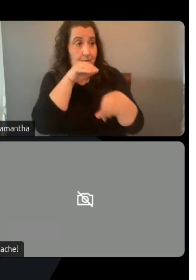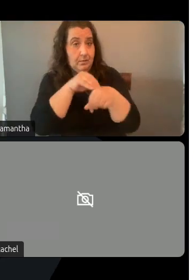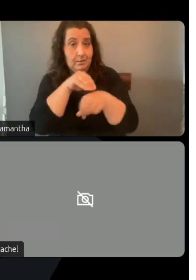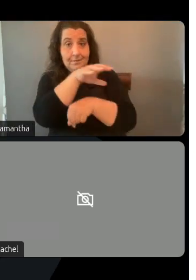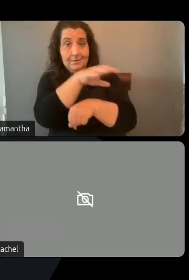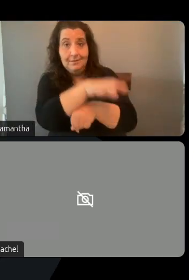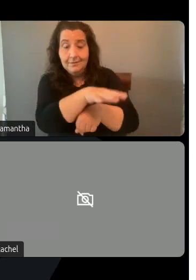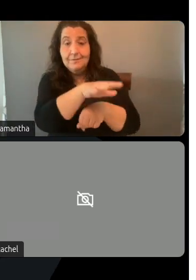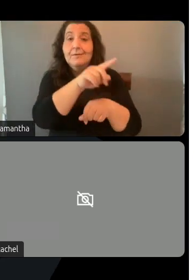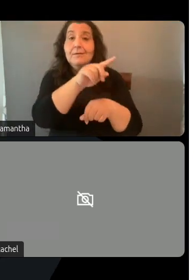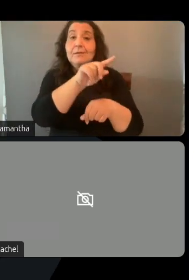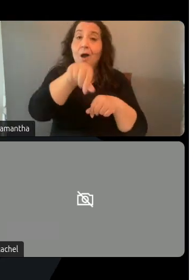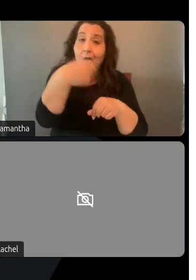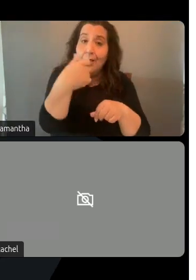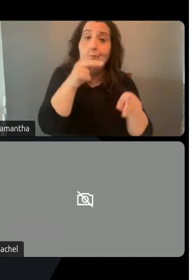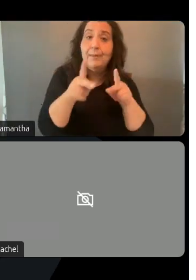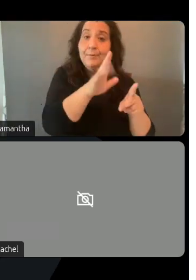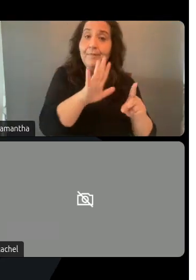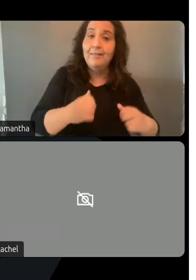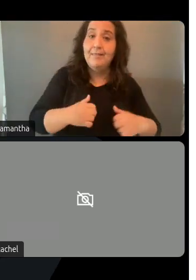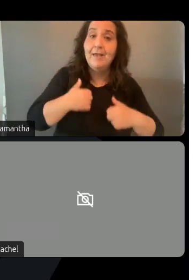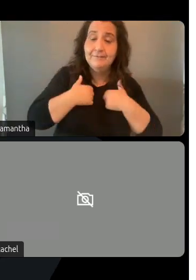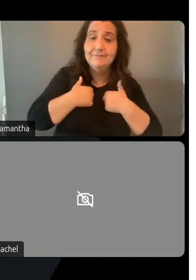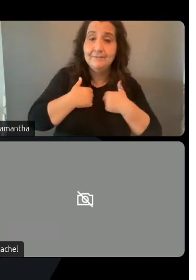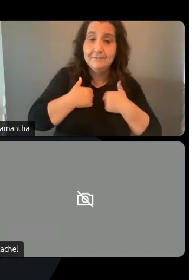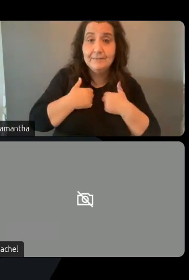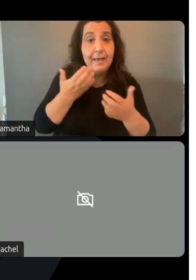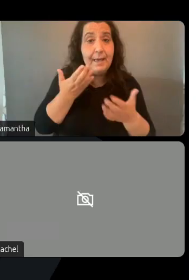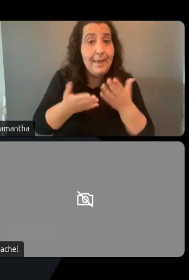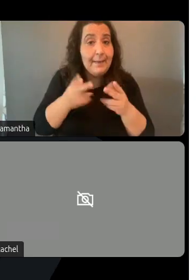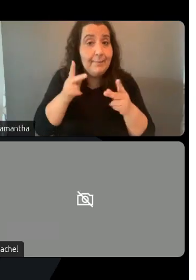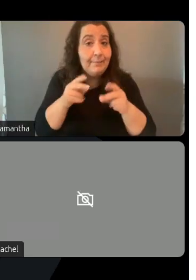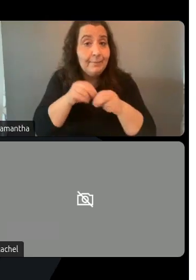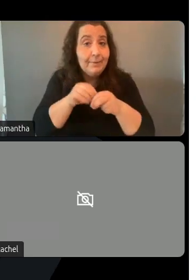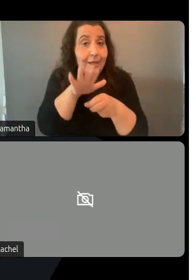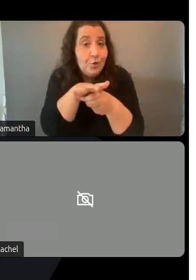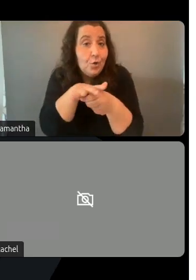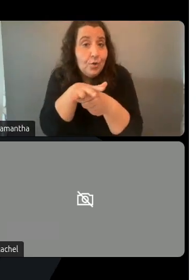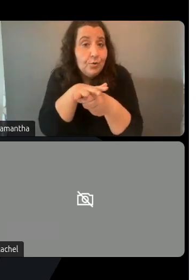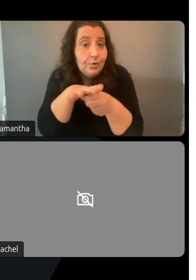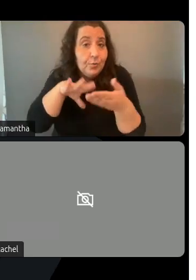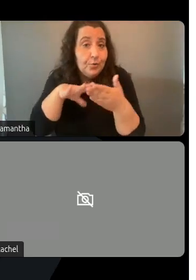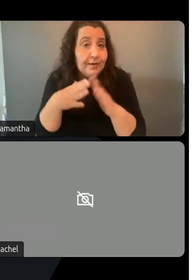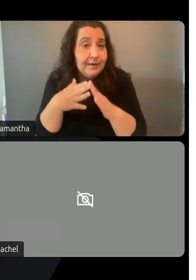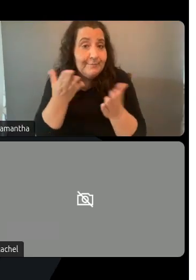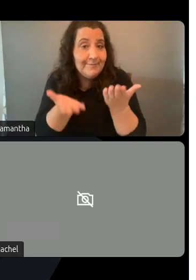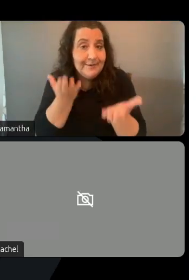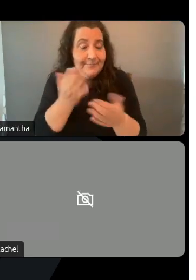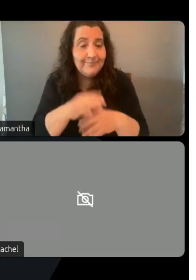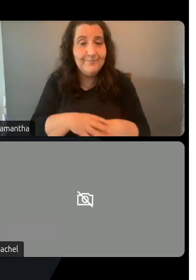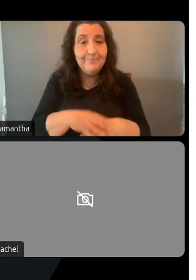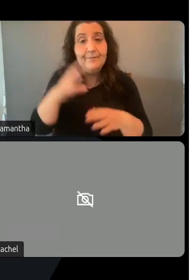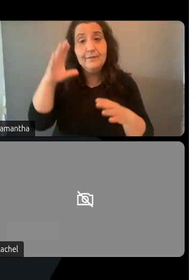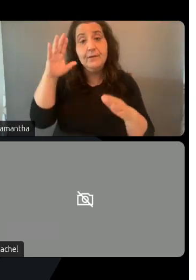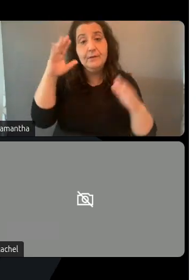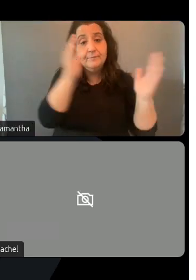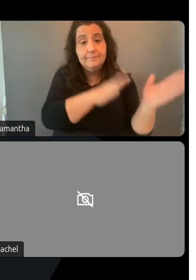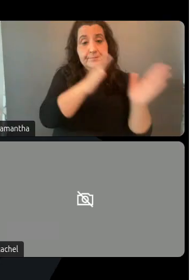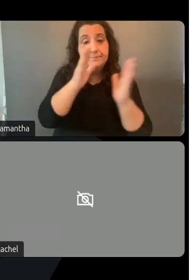New Yorkers, maybe even those in your local community. Focus on building a better